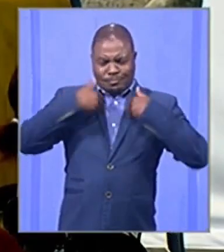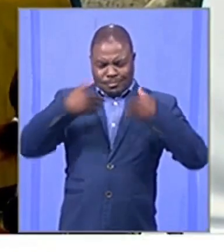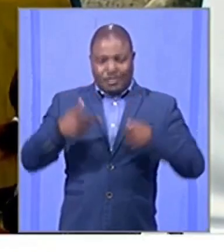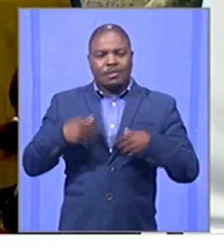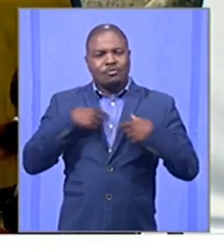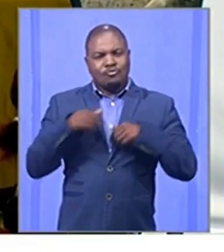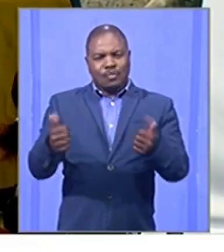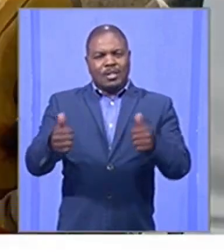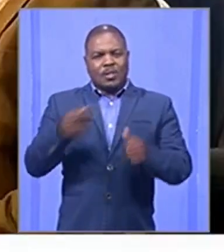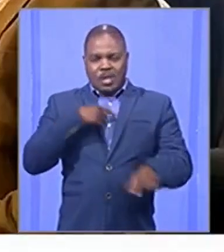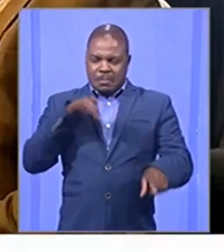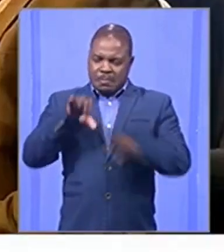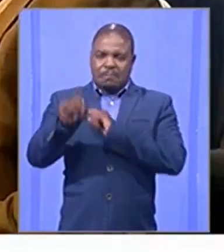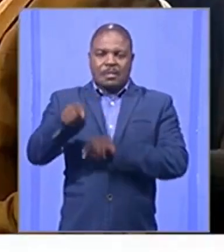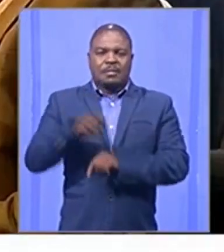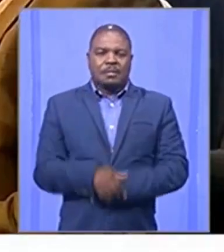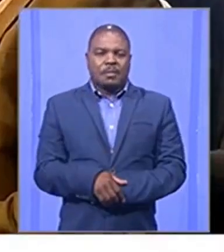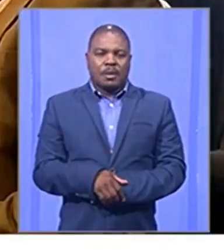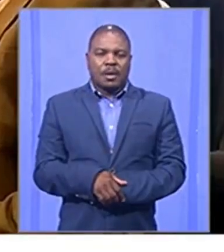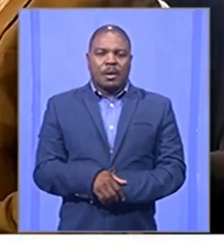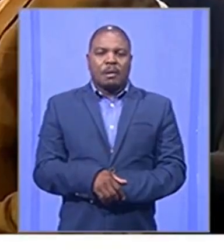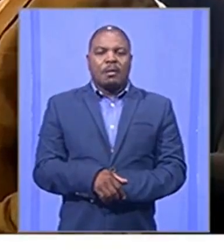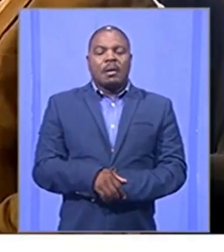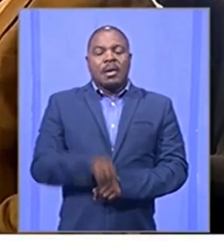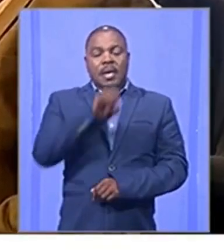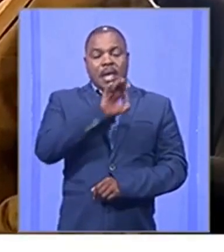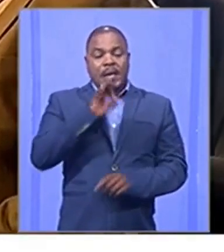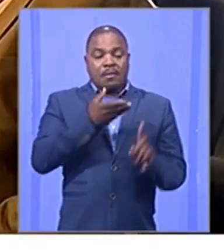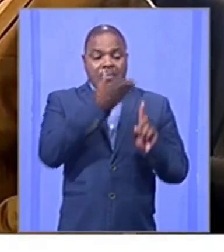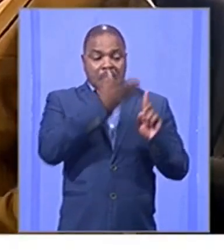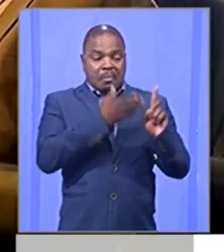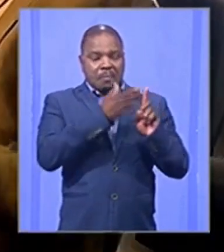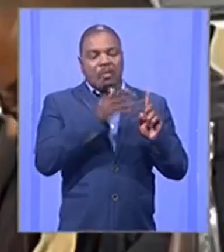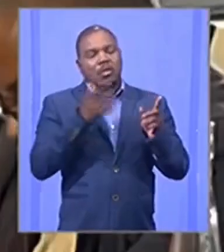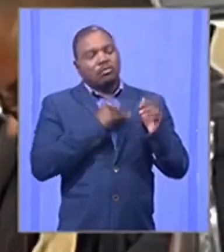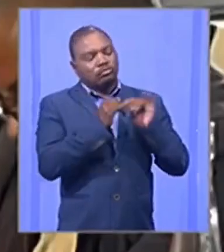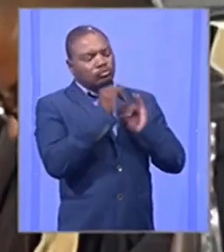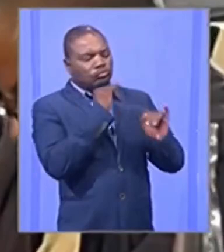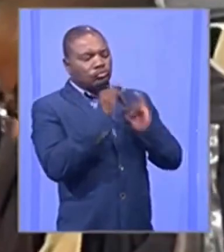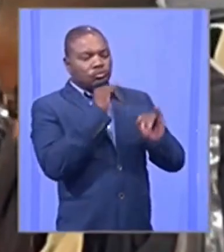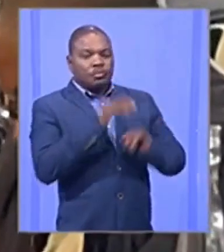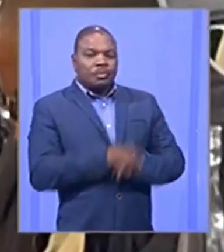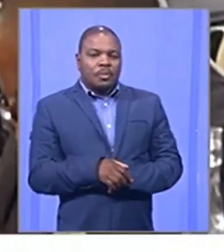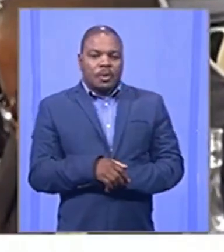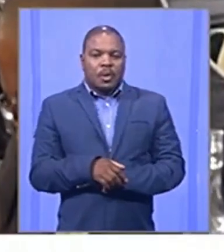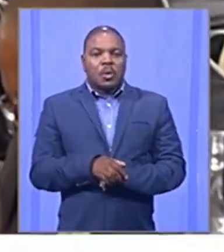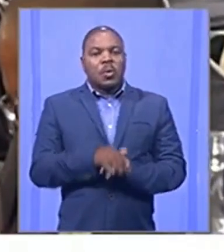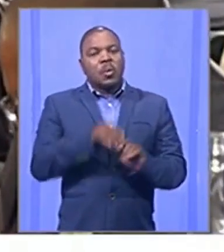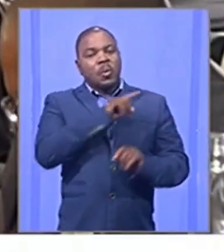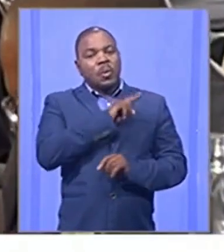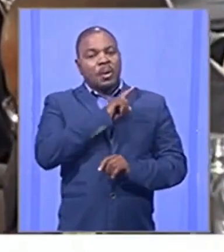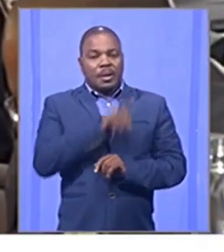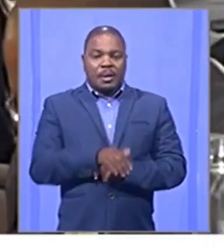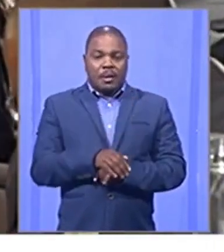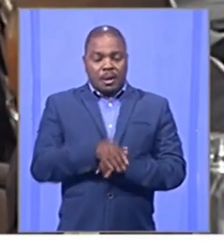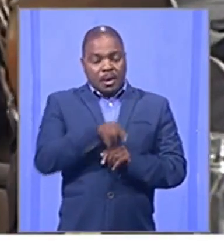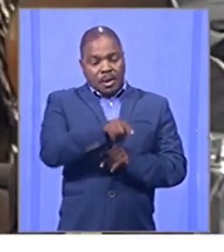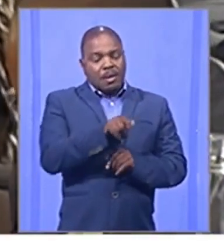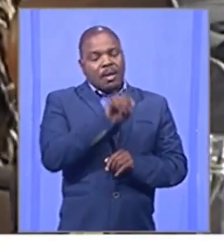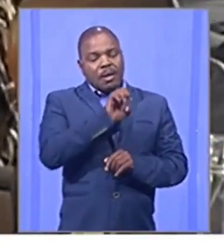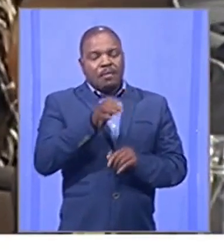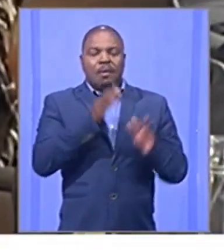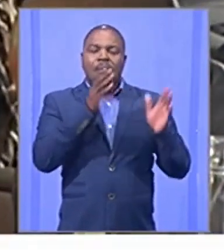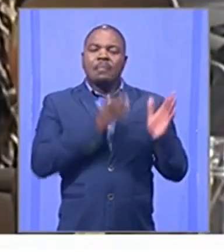You must take this thing. Puisano le moeteledipele wa EFF Julius Malema se ke jaaka lekoko le ipankanyetsa moletlo